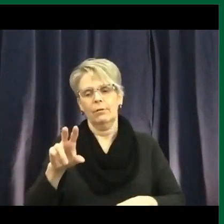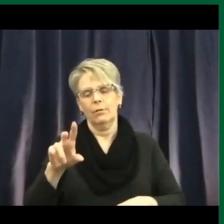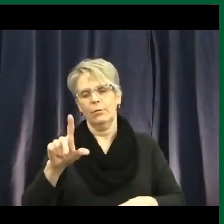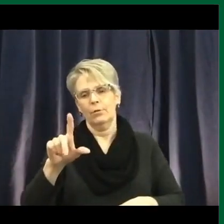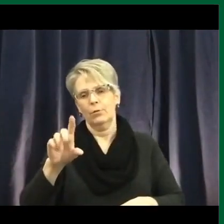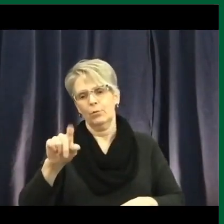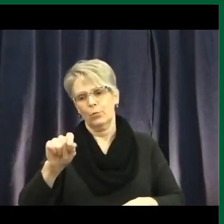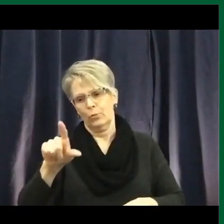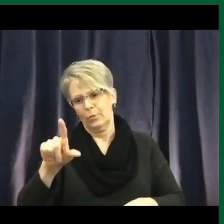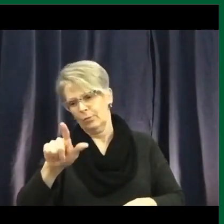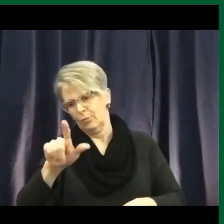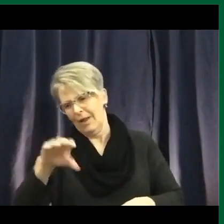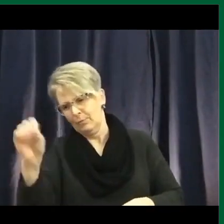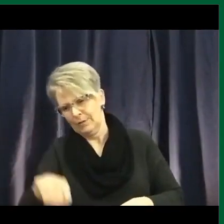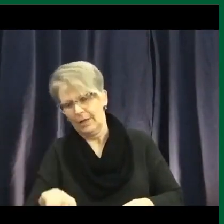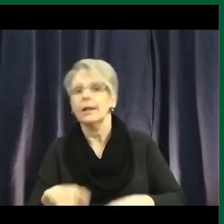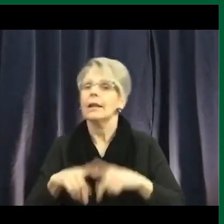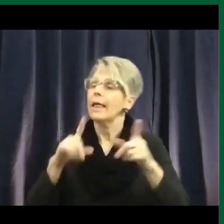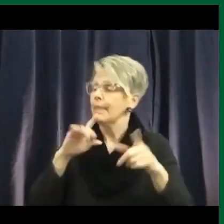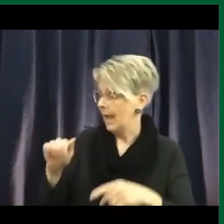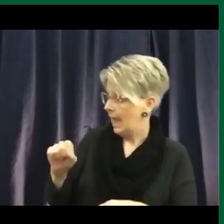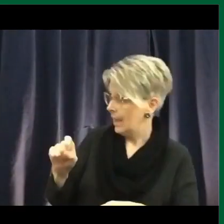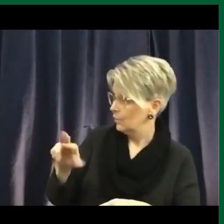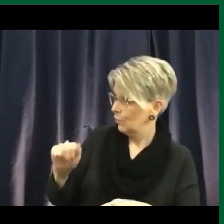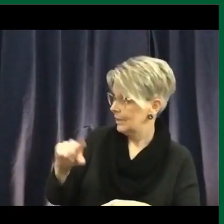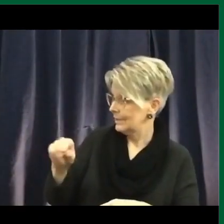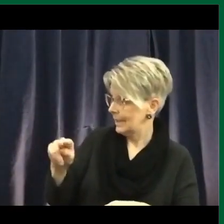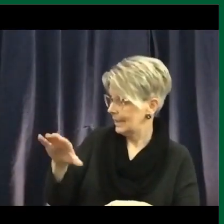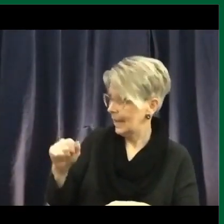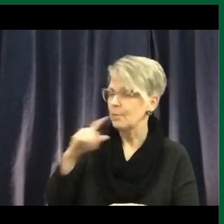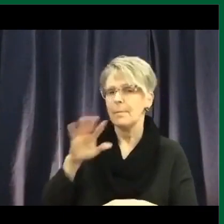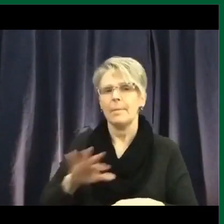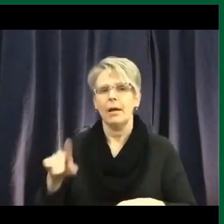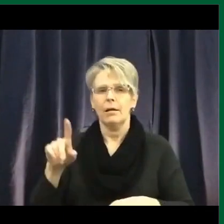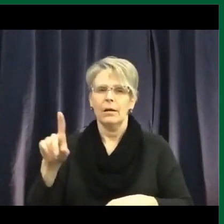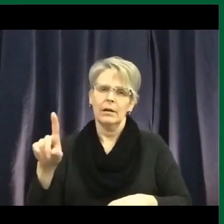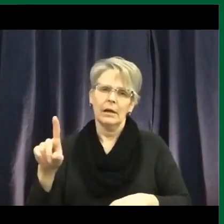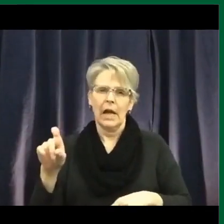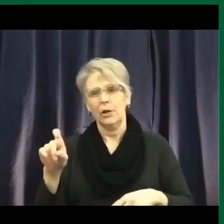well. So the total would be in the neighborhood of about